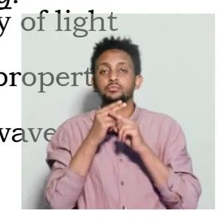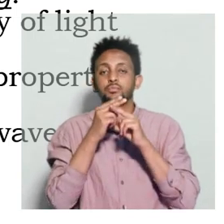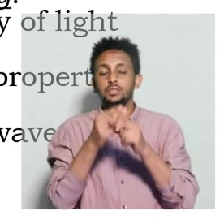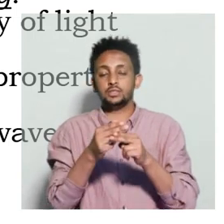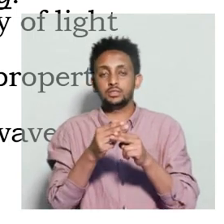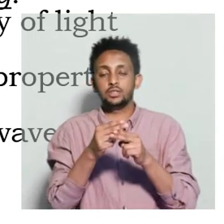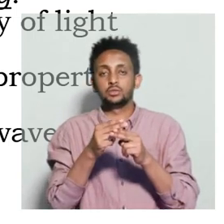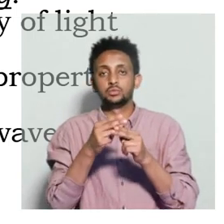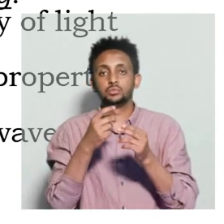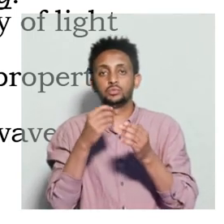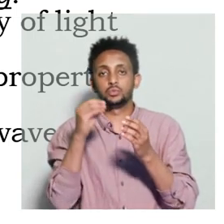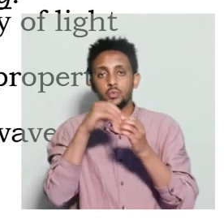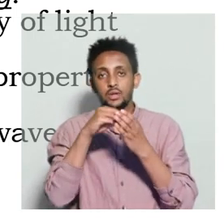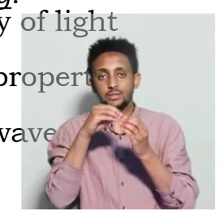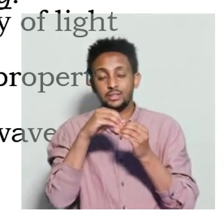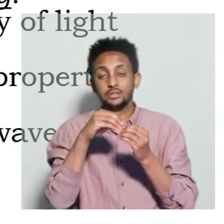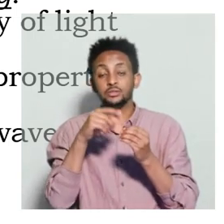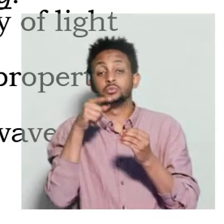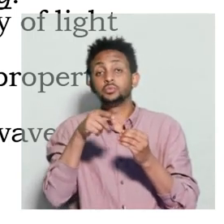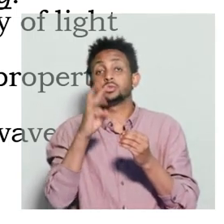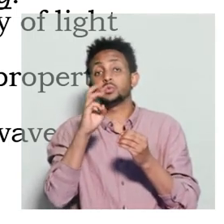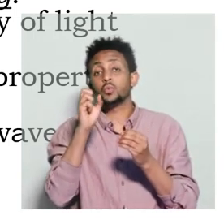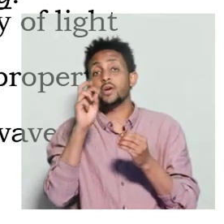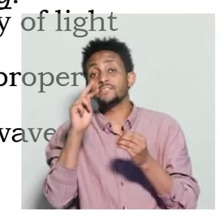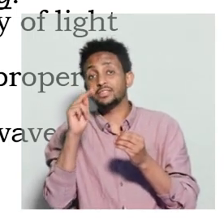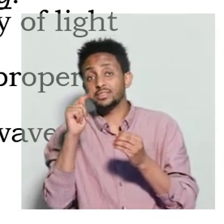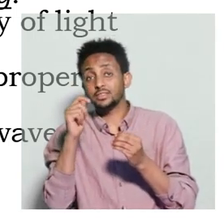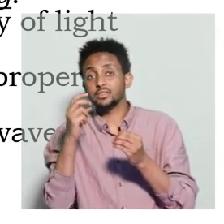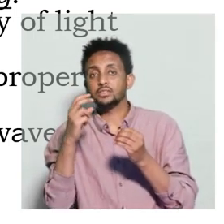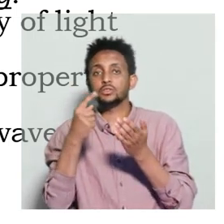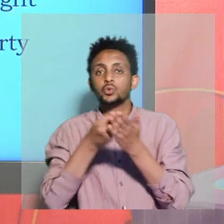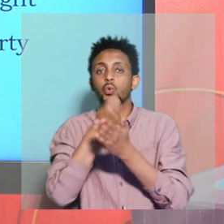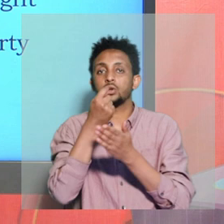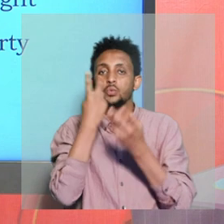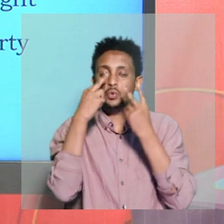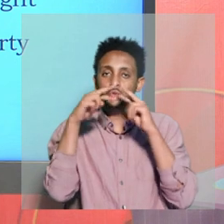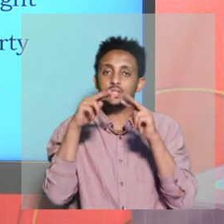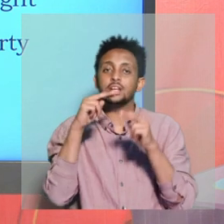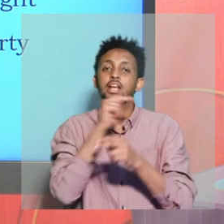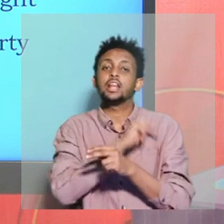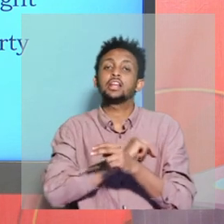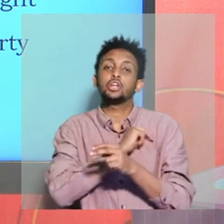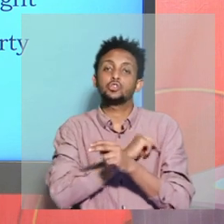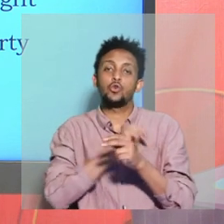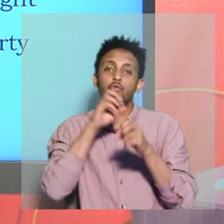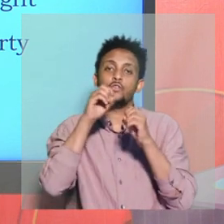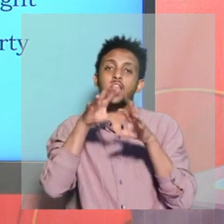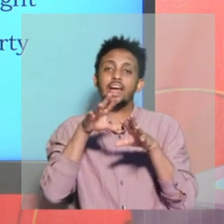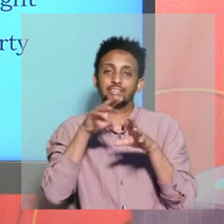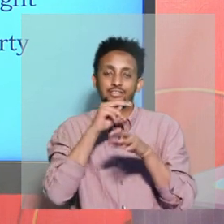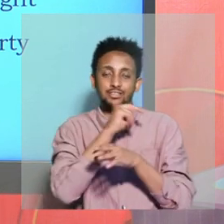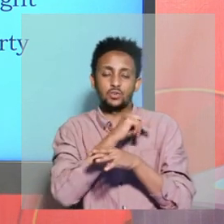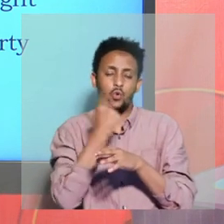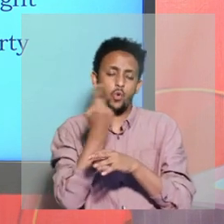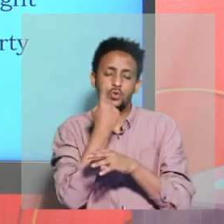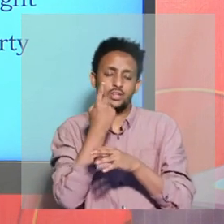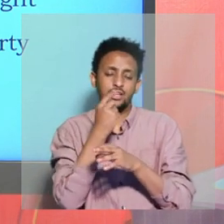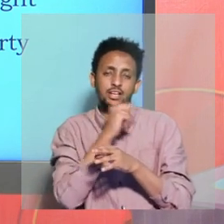theory. So according to wave theorists, they consider the nature of light as a wave nature